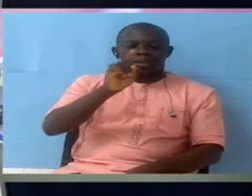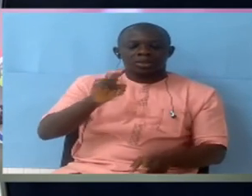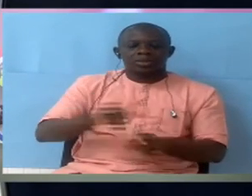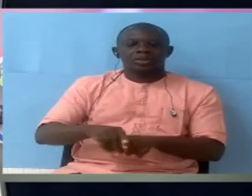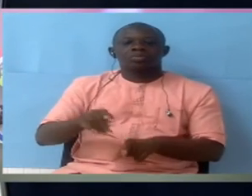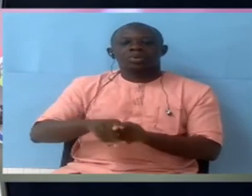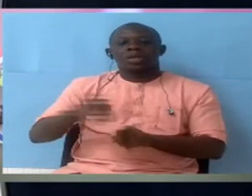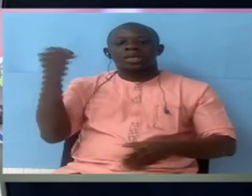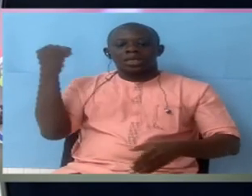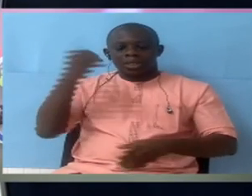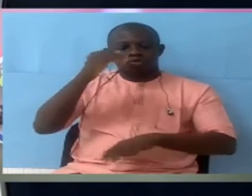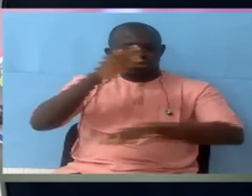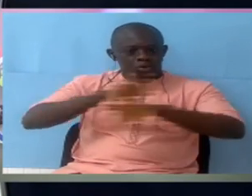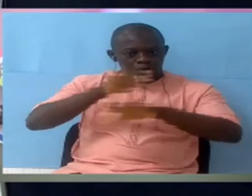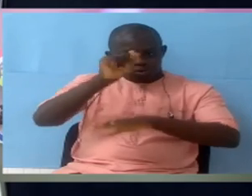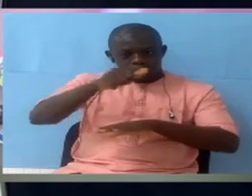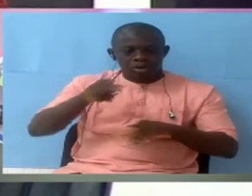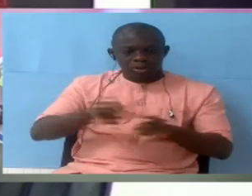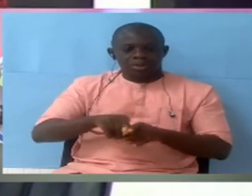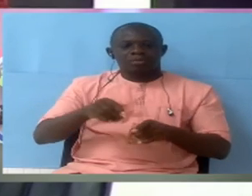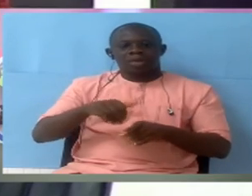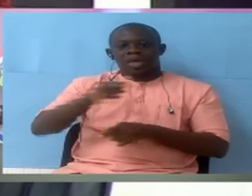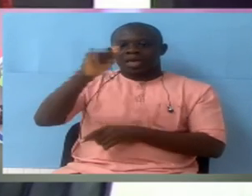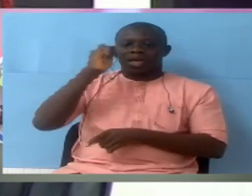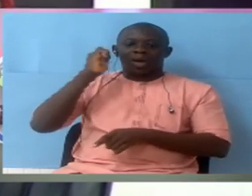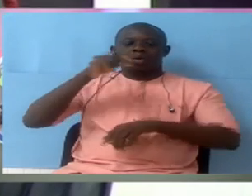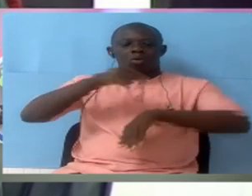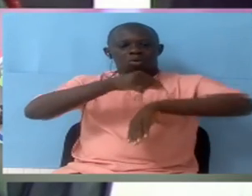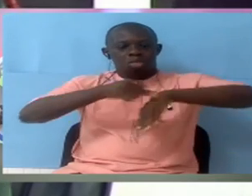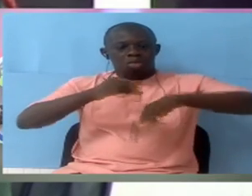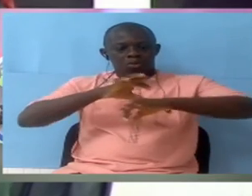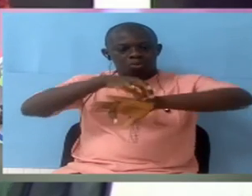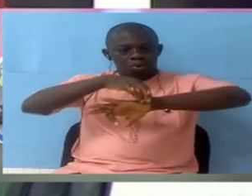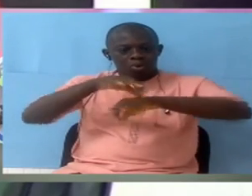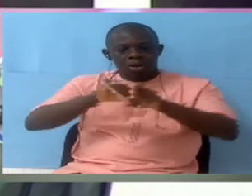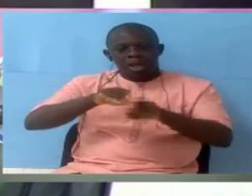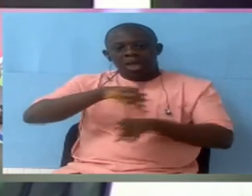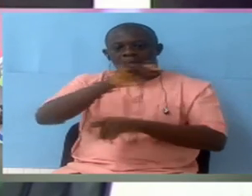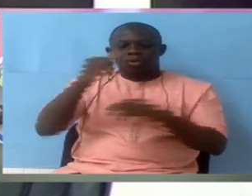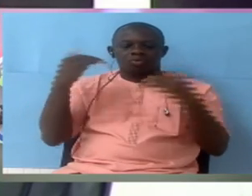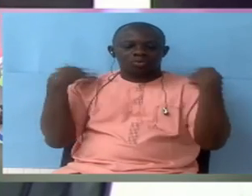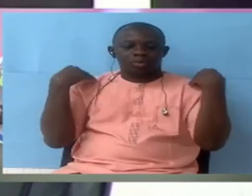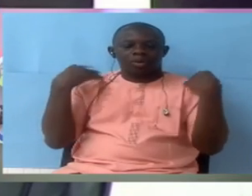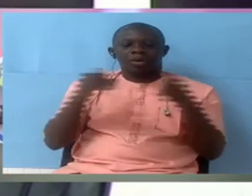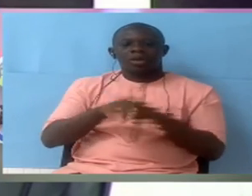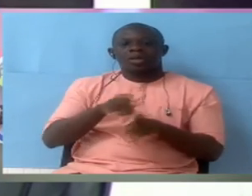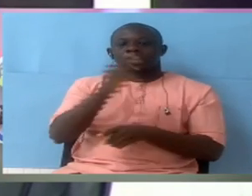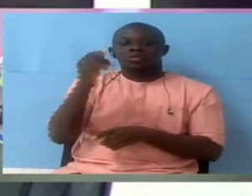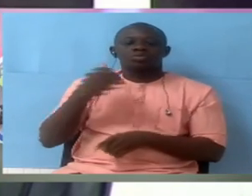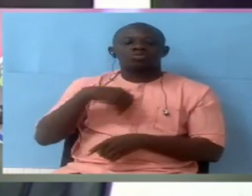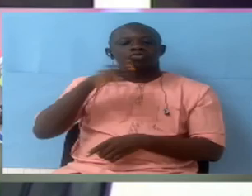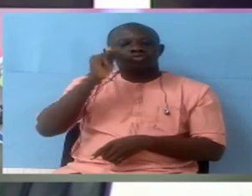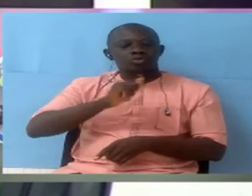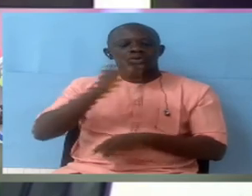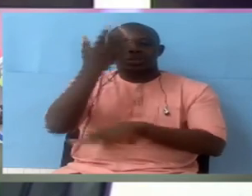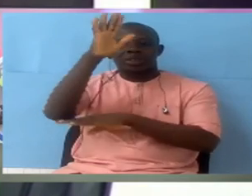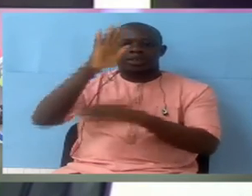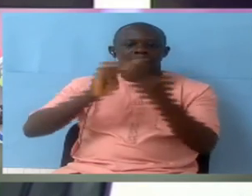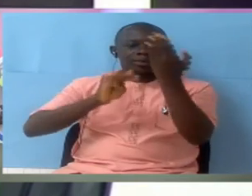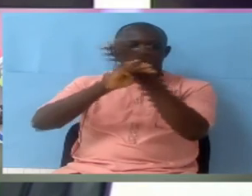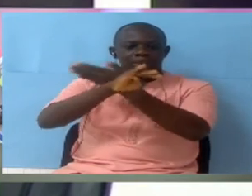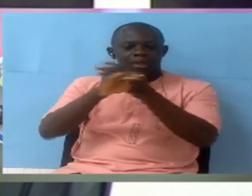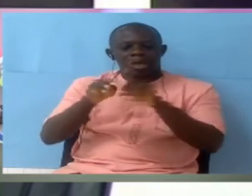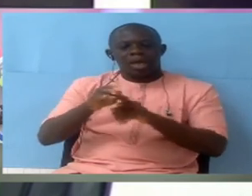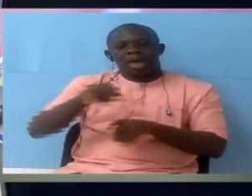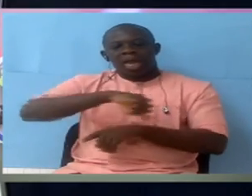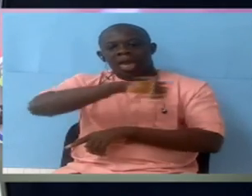lan lañ doon di jëfo di la door ci sa gannaaw ak sa hose pipe and the stick. hose pipe bi len joon jël ak et bi.